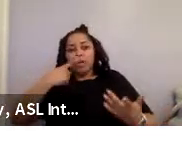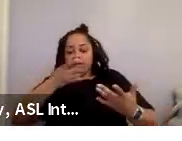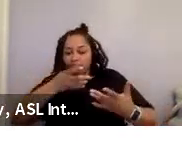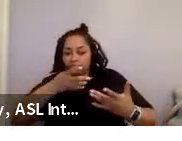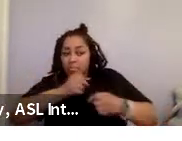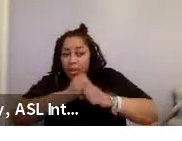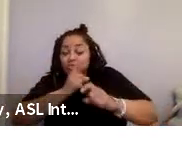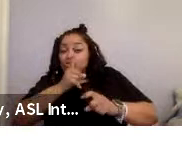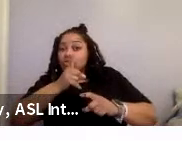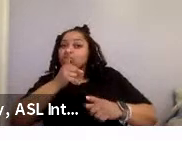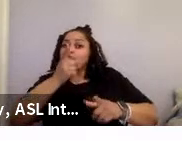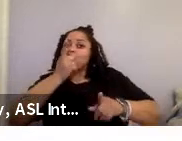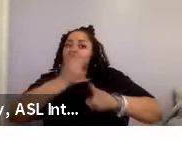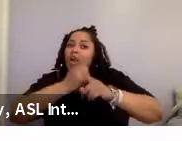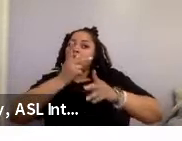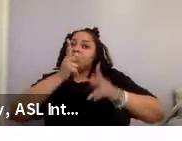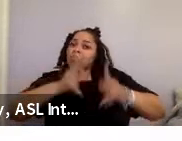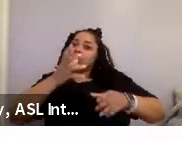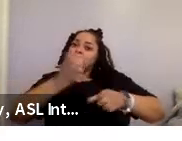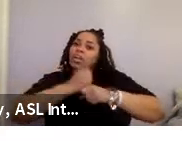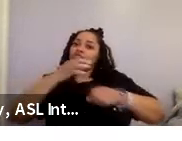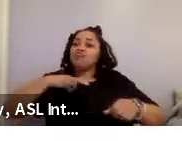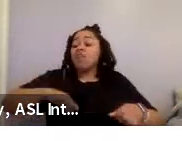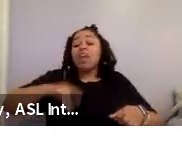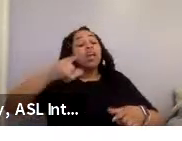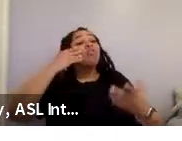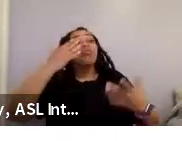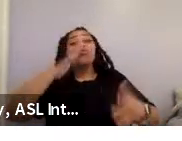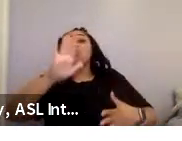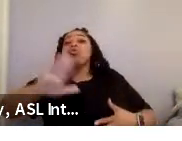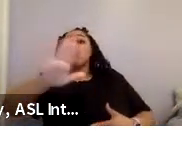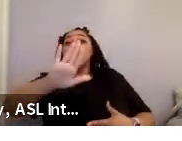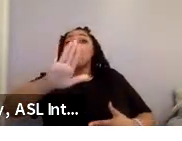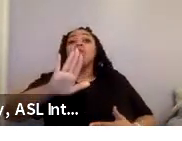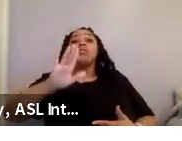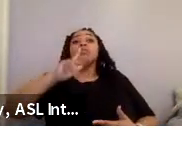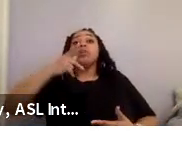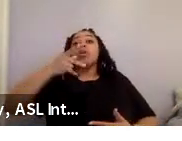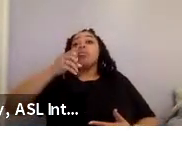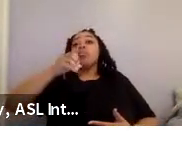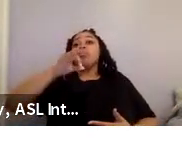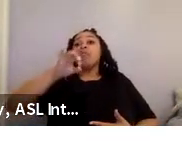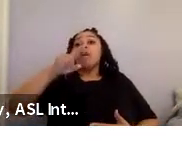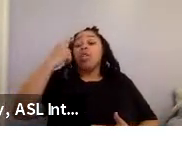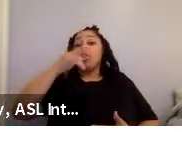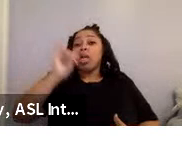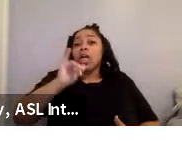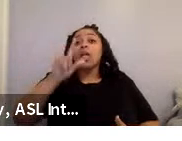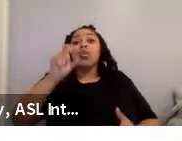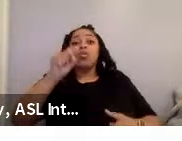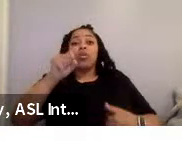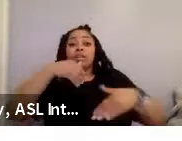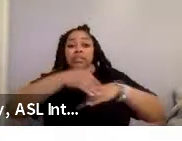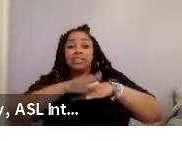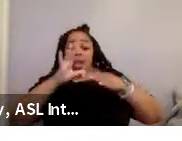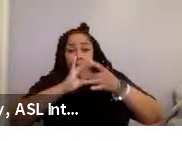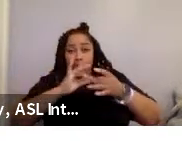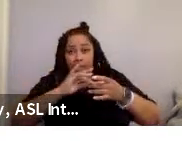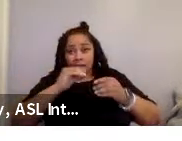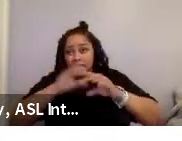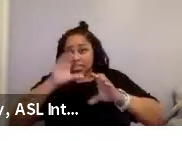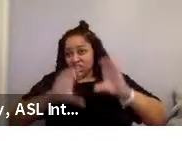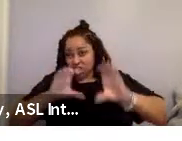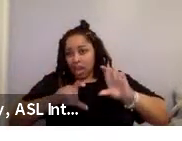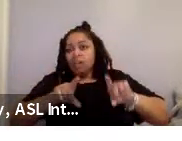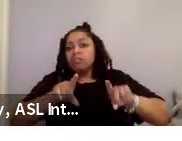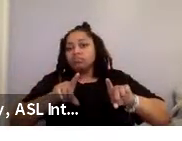verify participation. If you don't know what your profile looks like, you can send us a message in the chat area